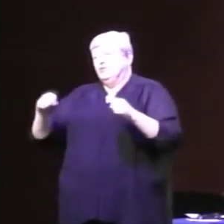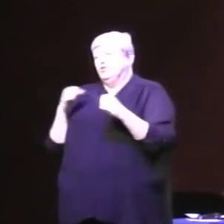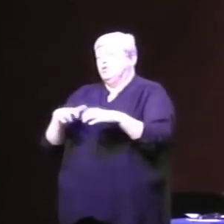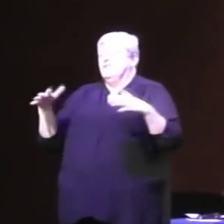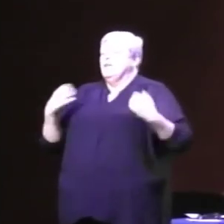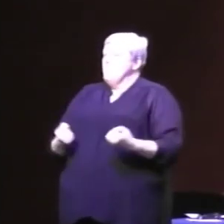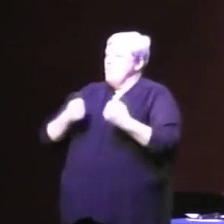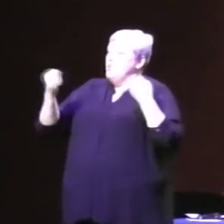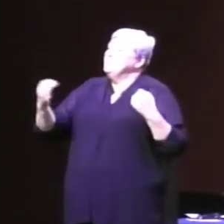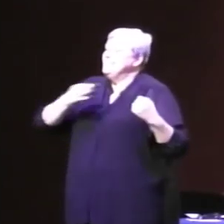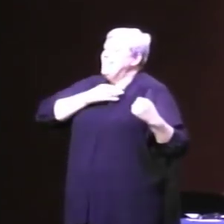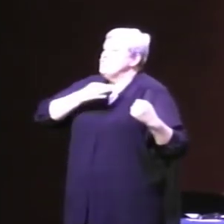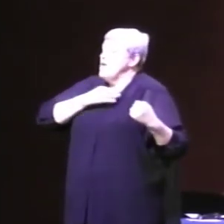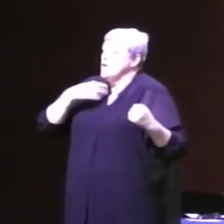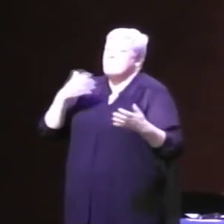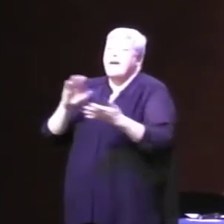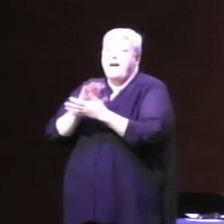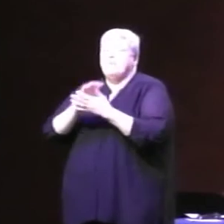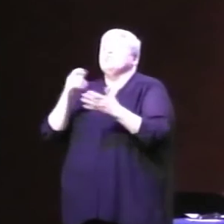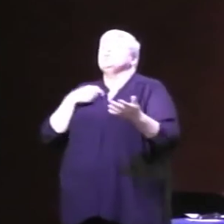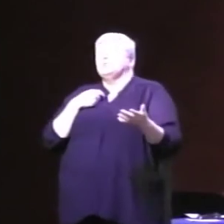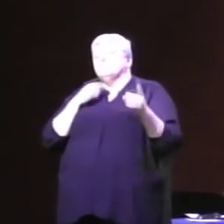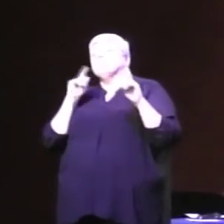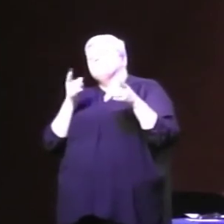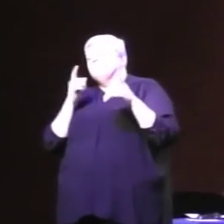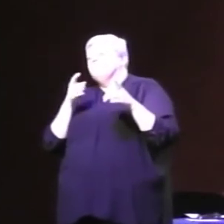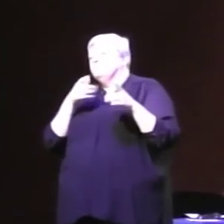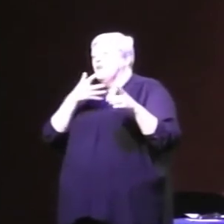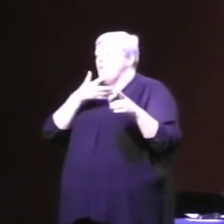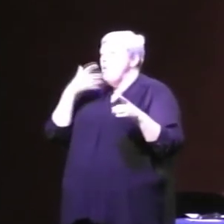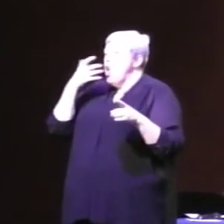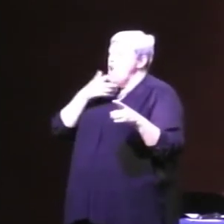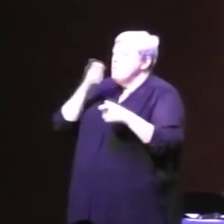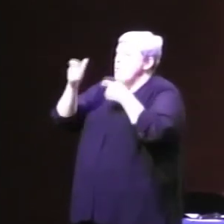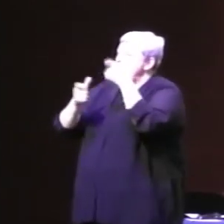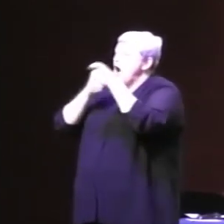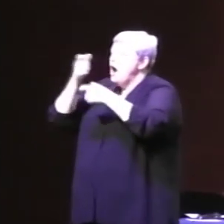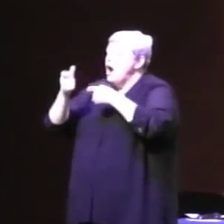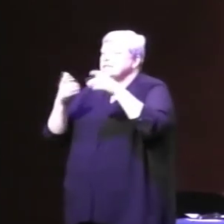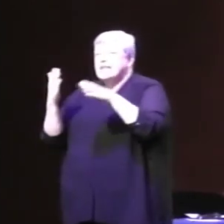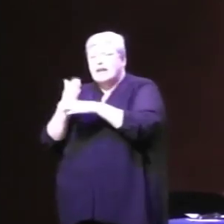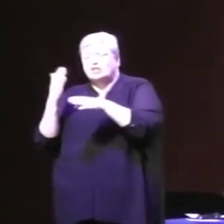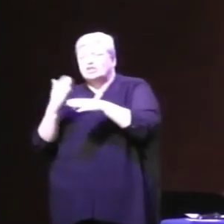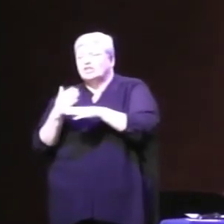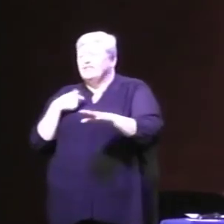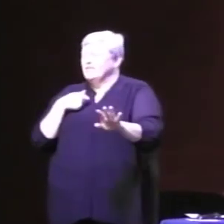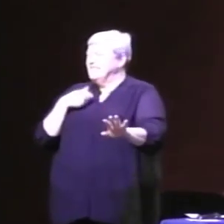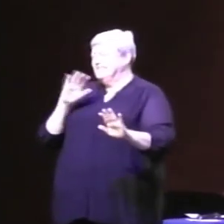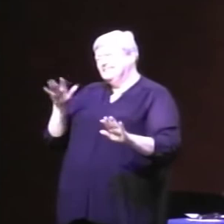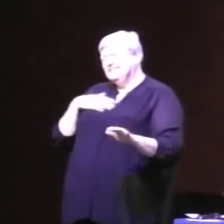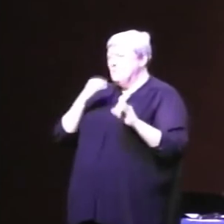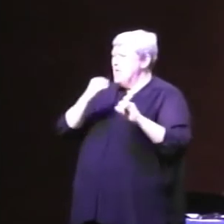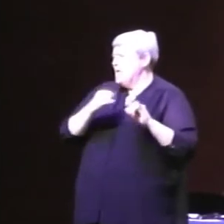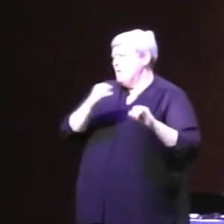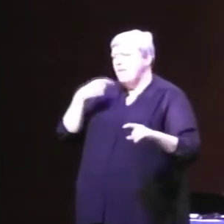and daring and is willing to put their kind, warm words into action instead of wringing their hands and blaming